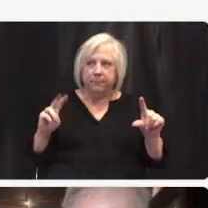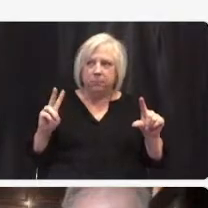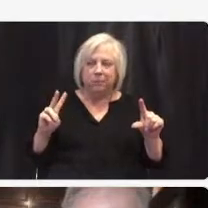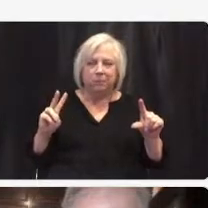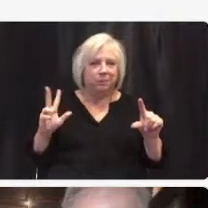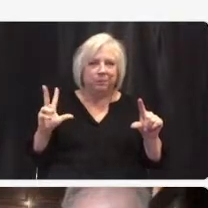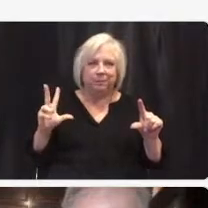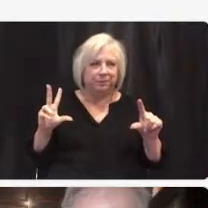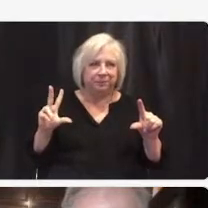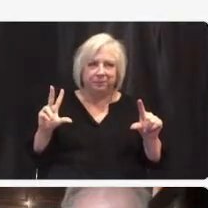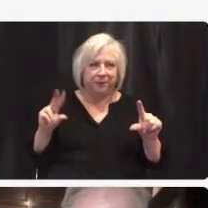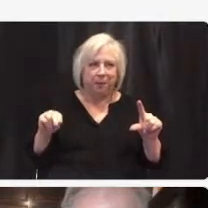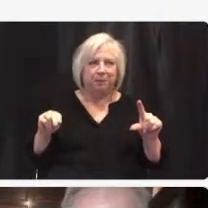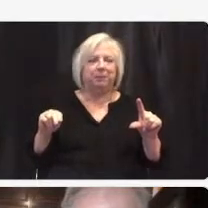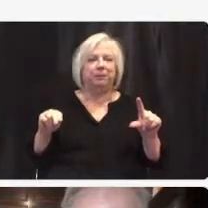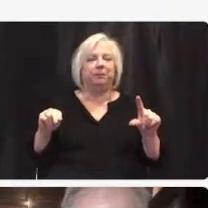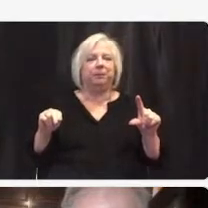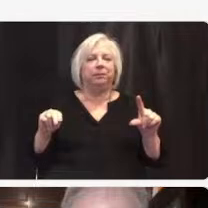No.